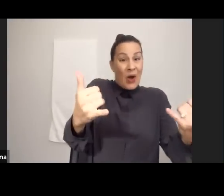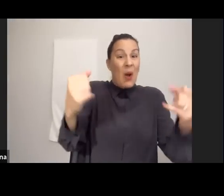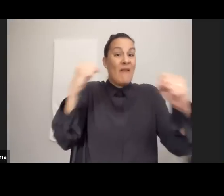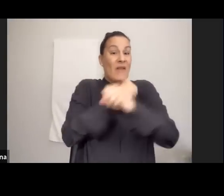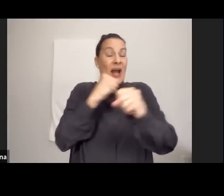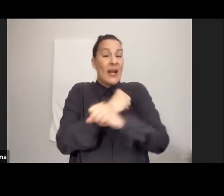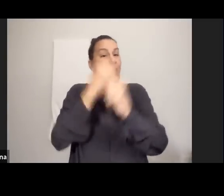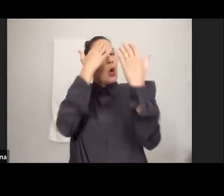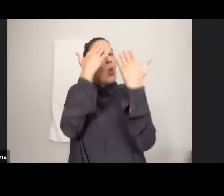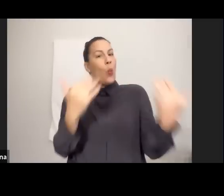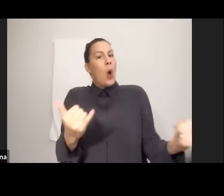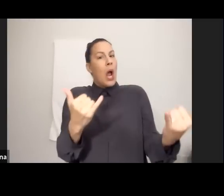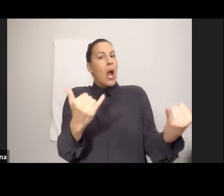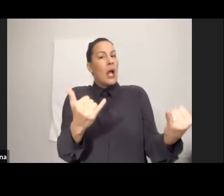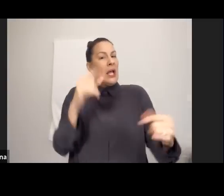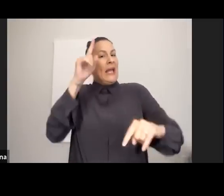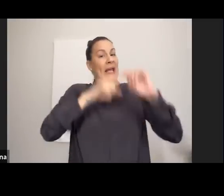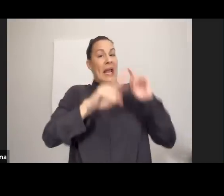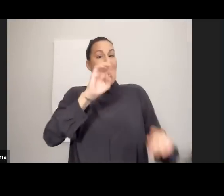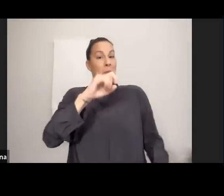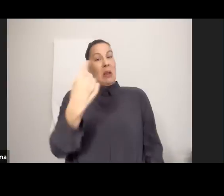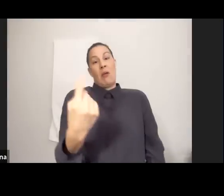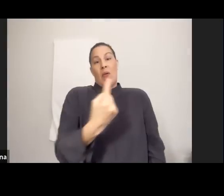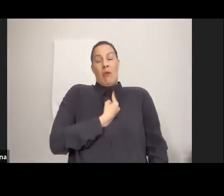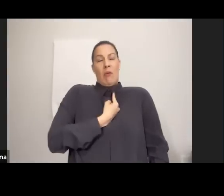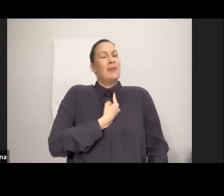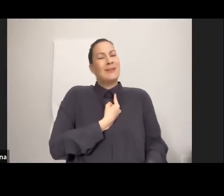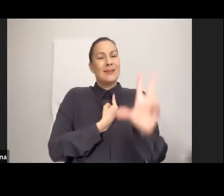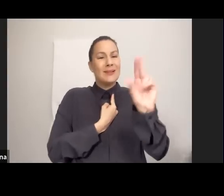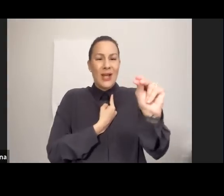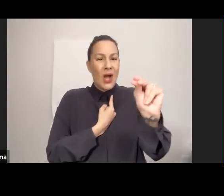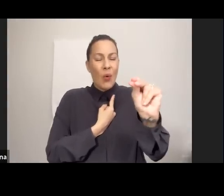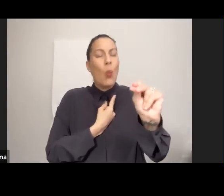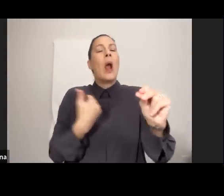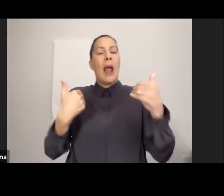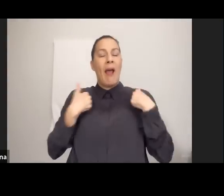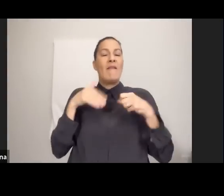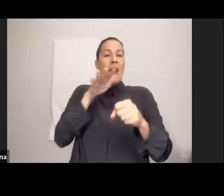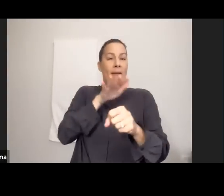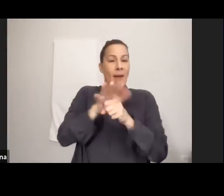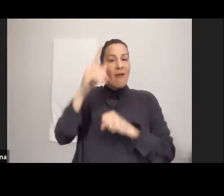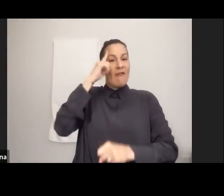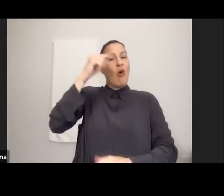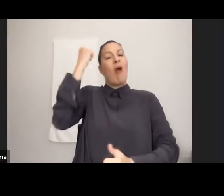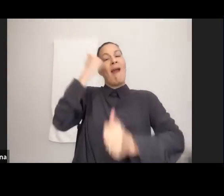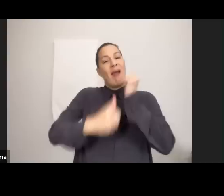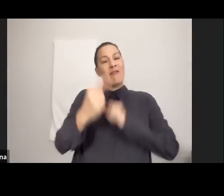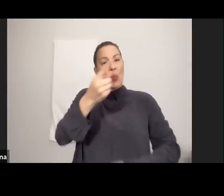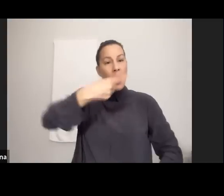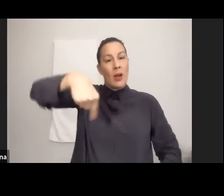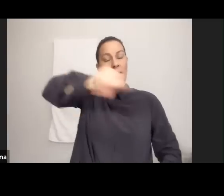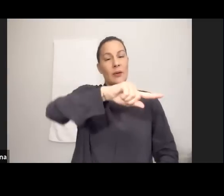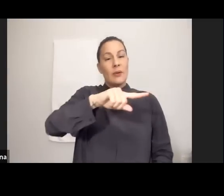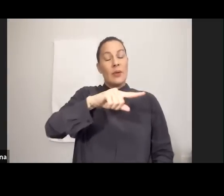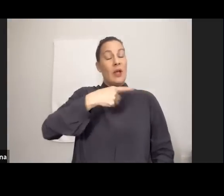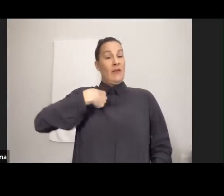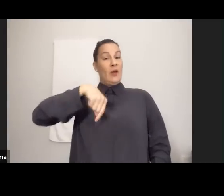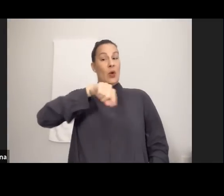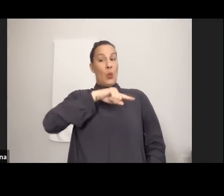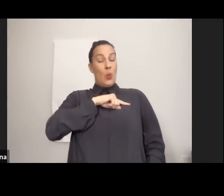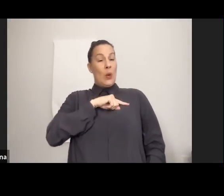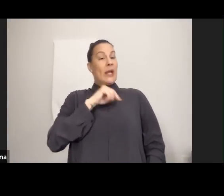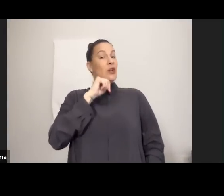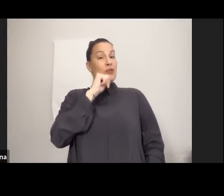only be one? We're not Highlanders, bitches. Come on, there's enough room for everybody in this. And if we don't stand in